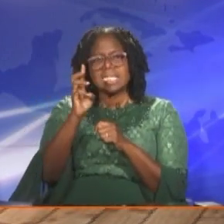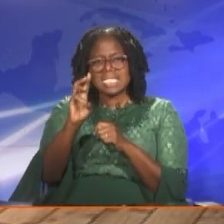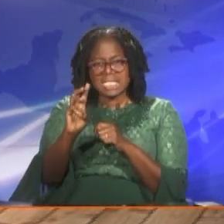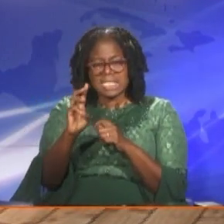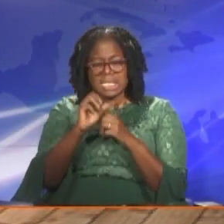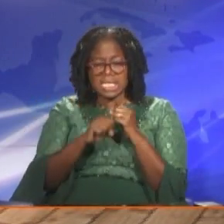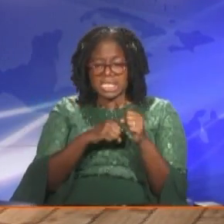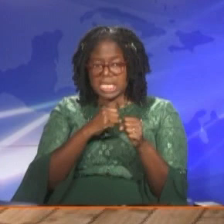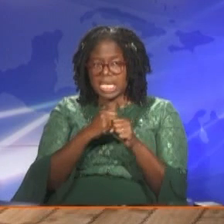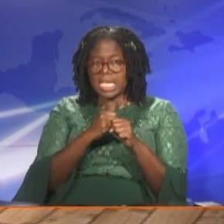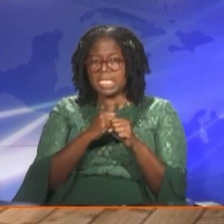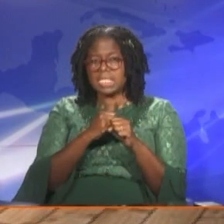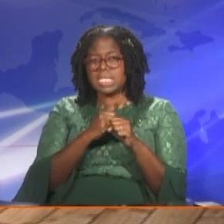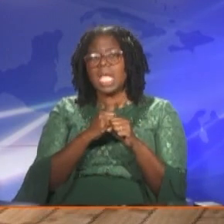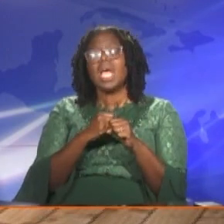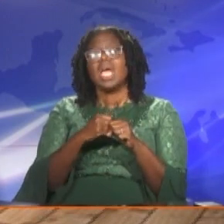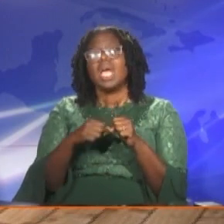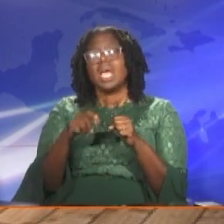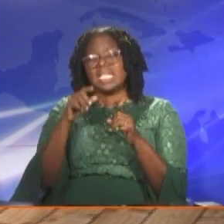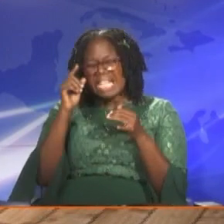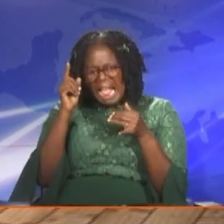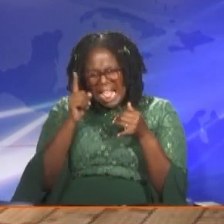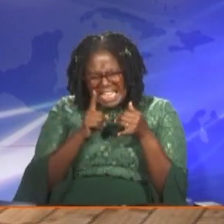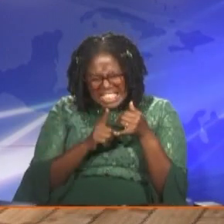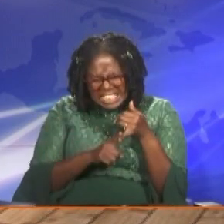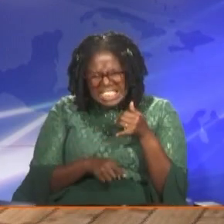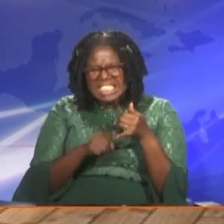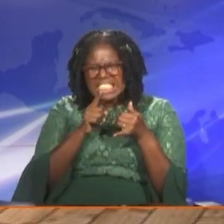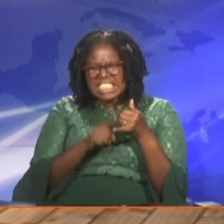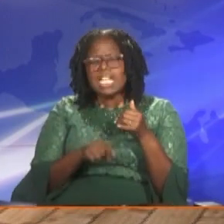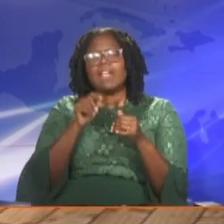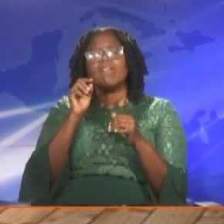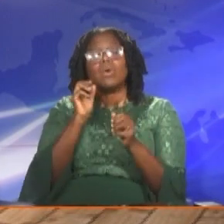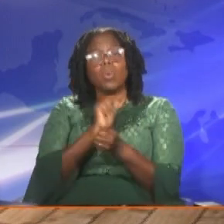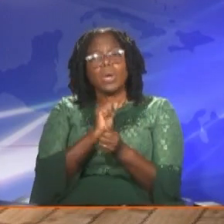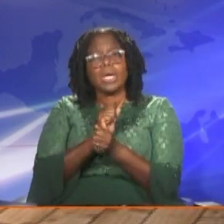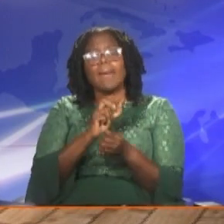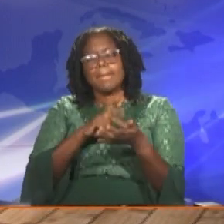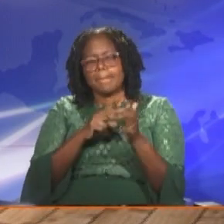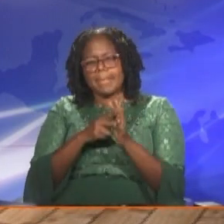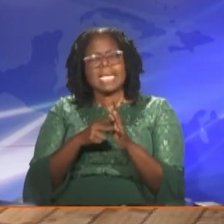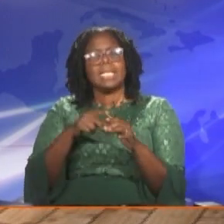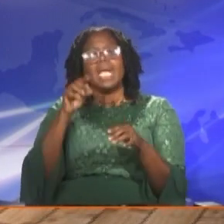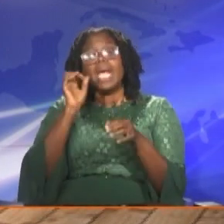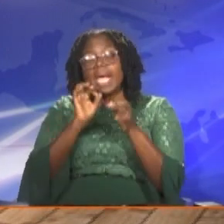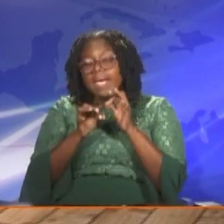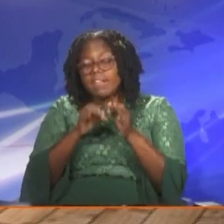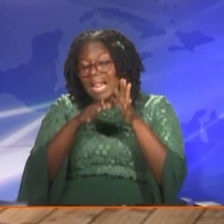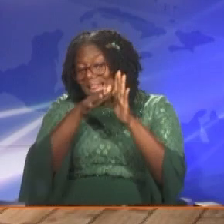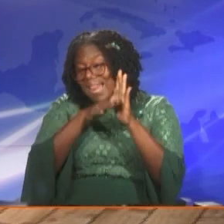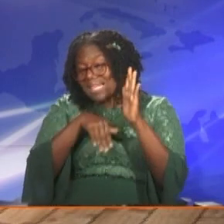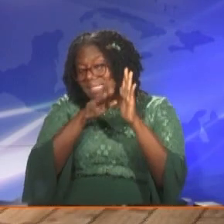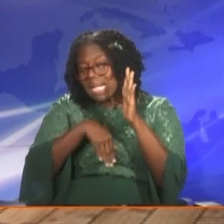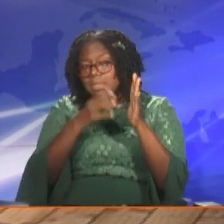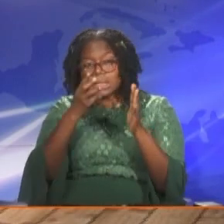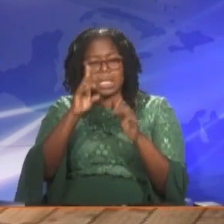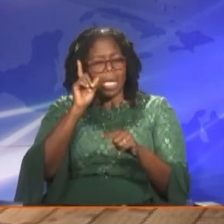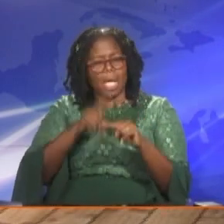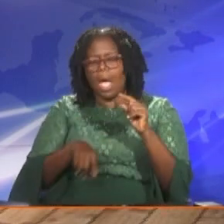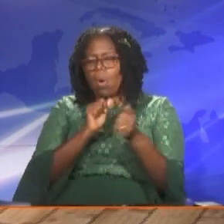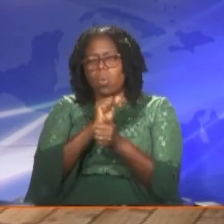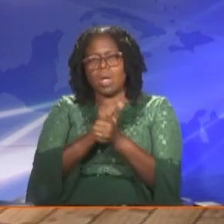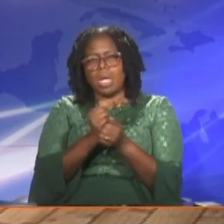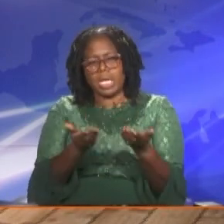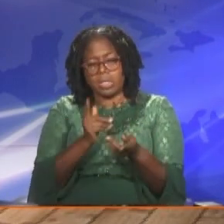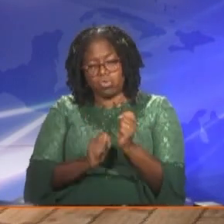age for employment. So no one under the age of 16 years should be employed. So that's the first indicator. Is that